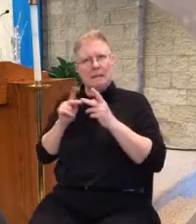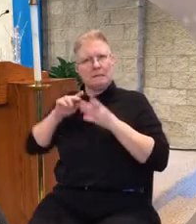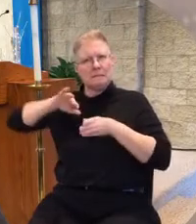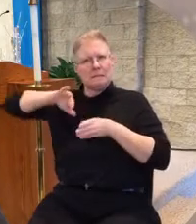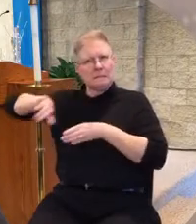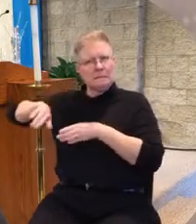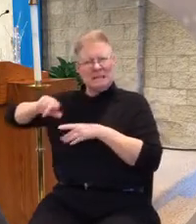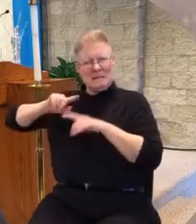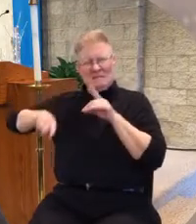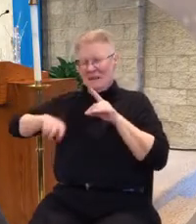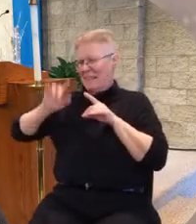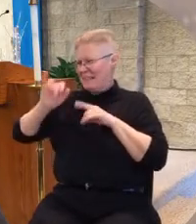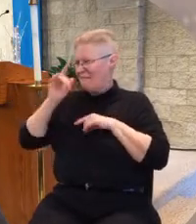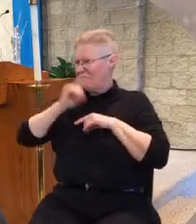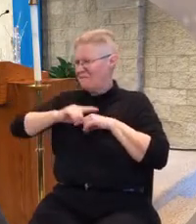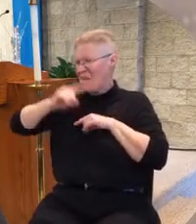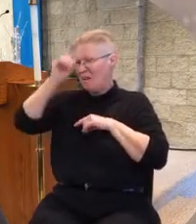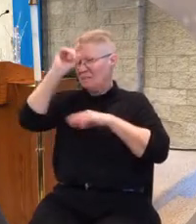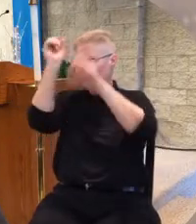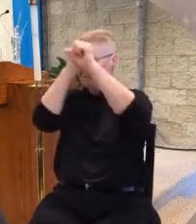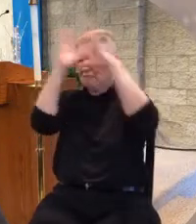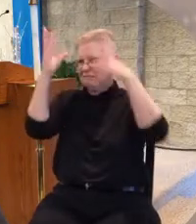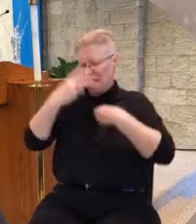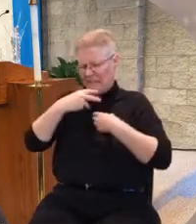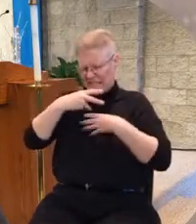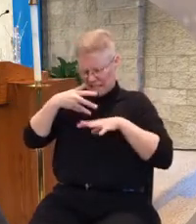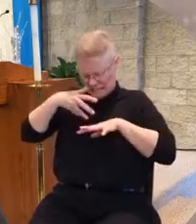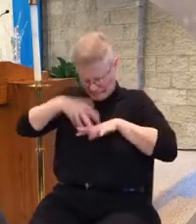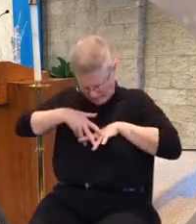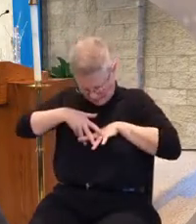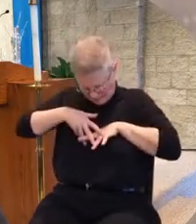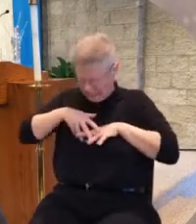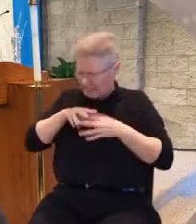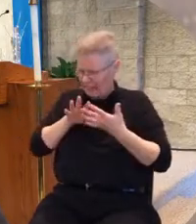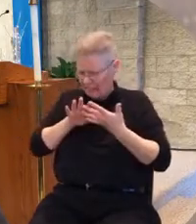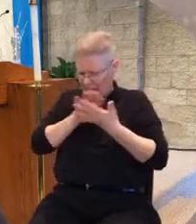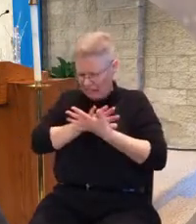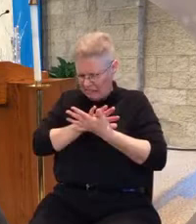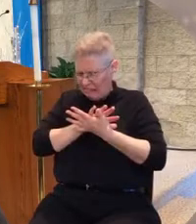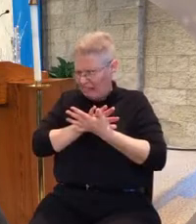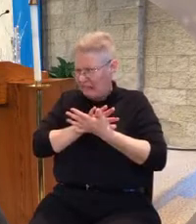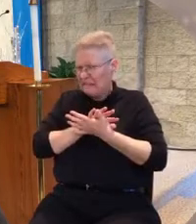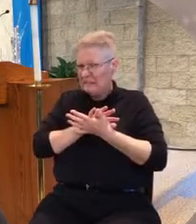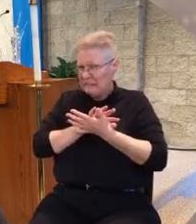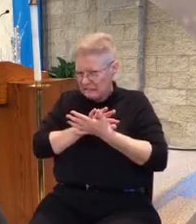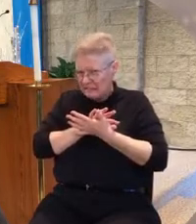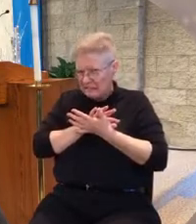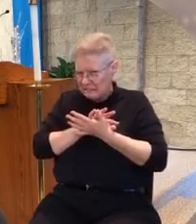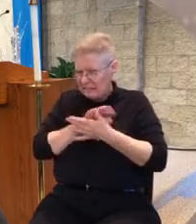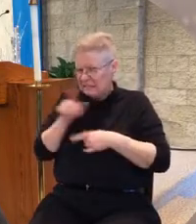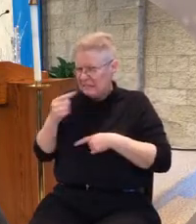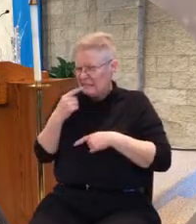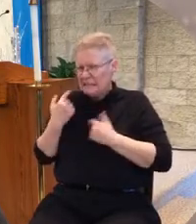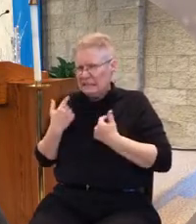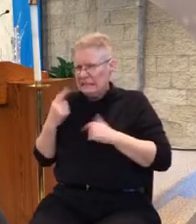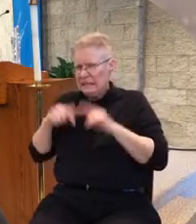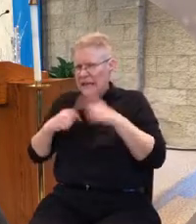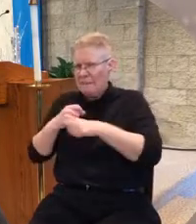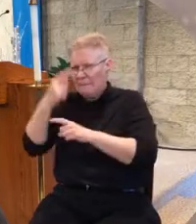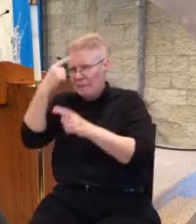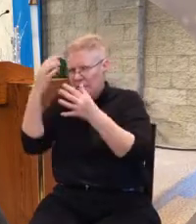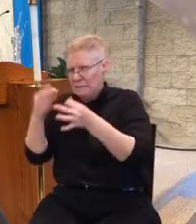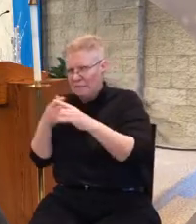so insidious and it sneaks in through the back door, it said, well, ha! If I can't make a decision from that place, then here's where I'll make it